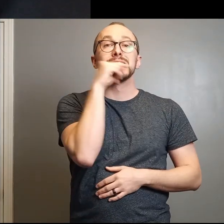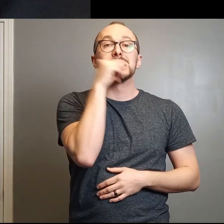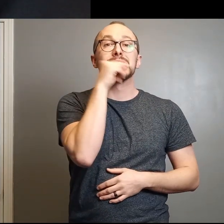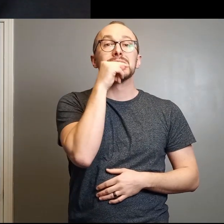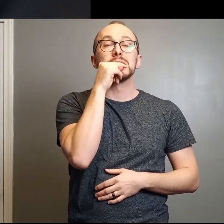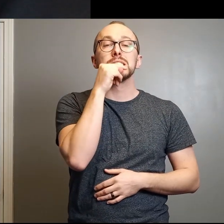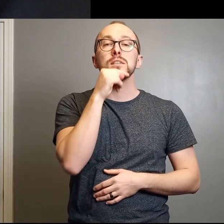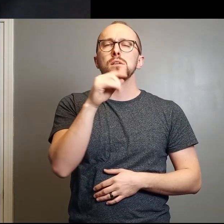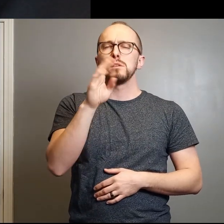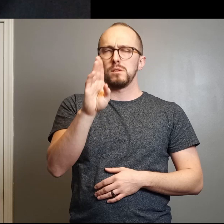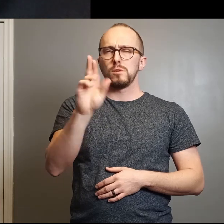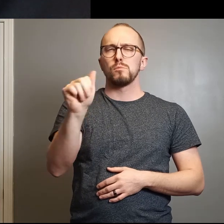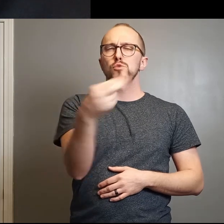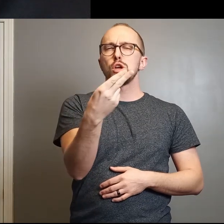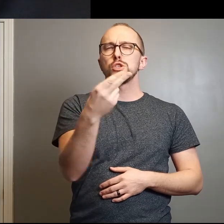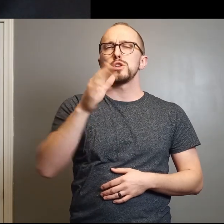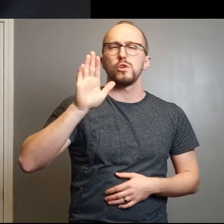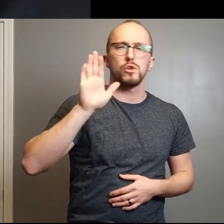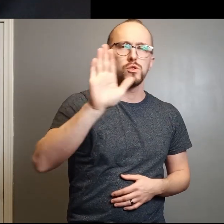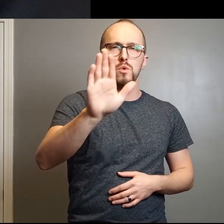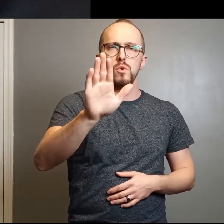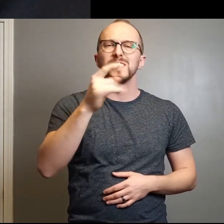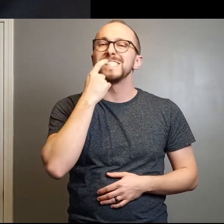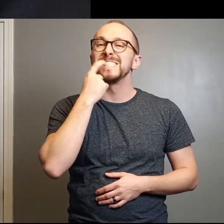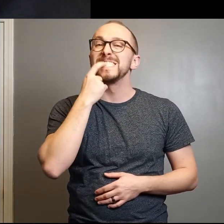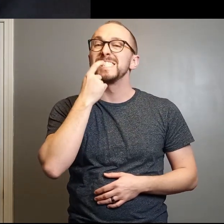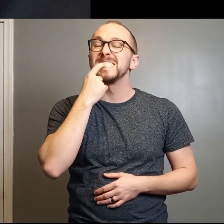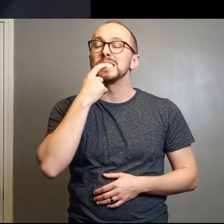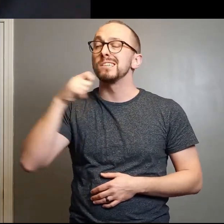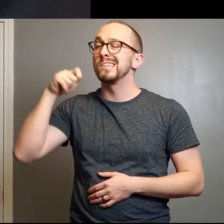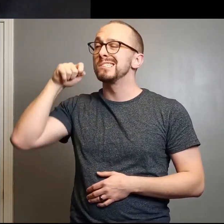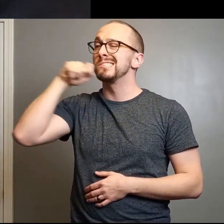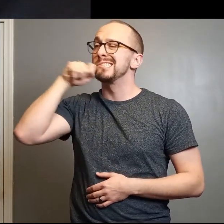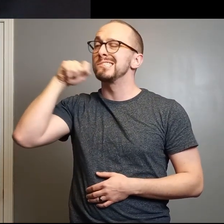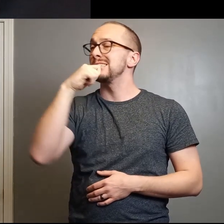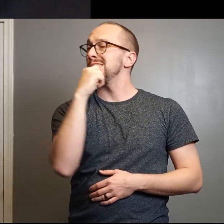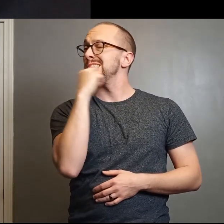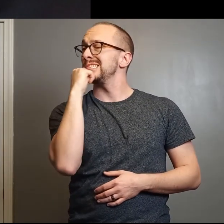Brush your teeth. Brush your teeth.